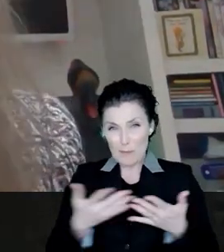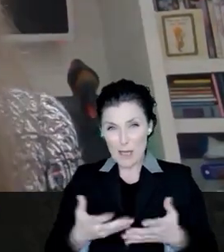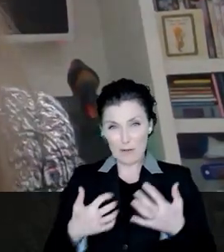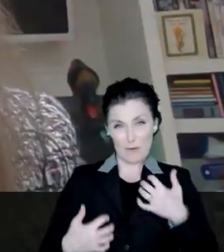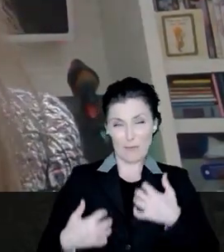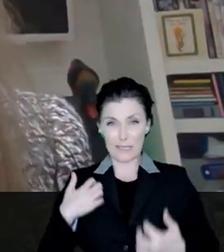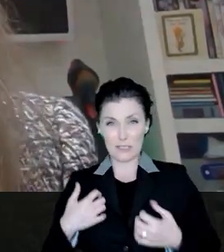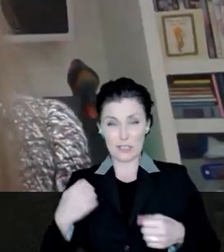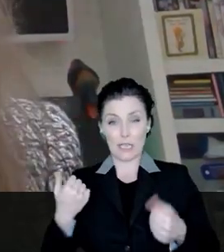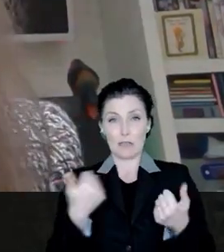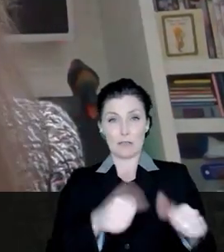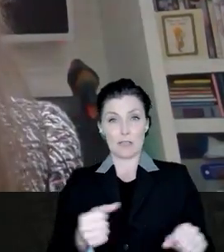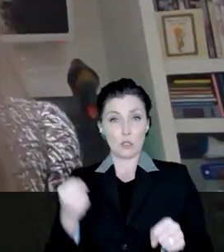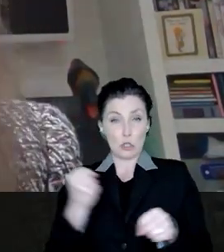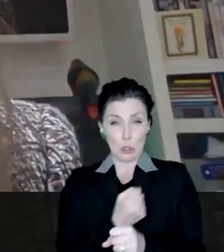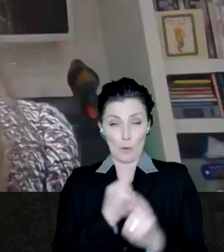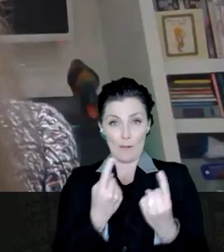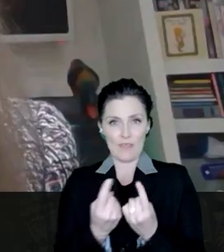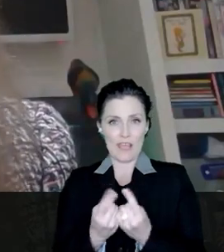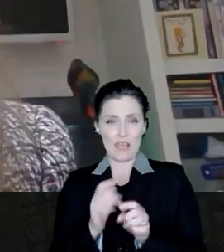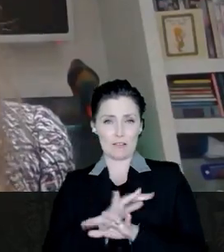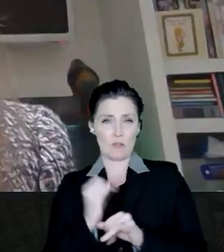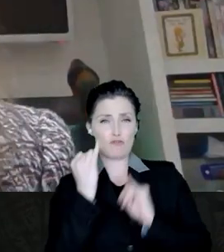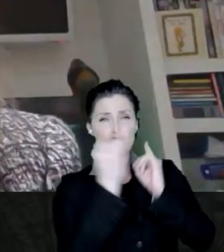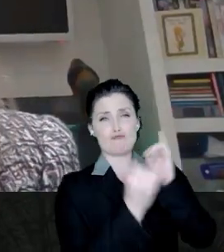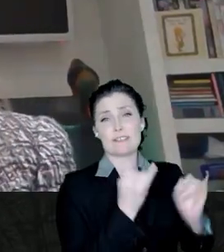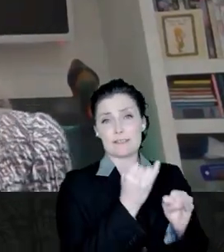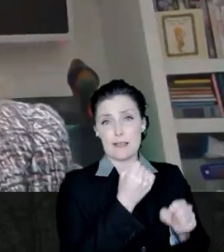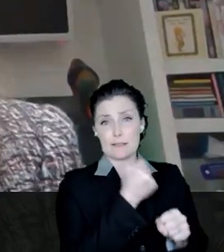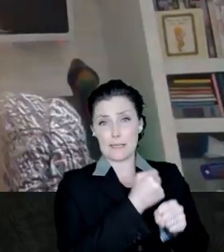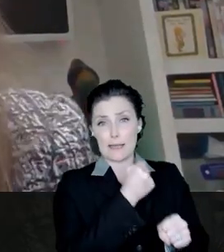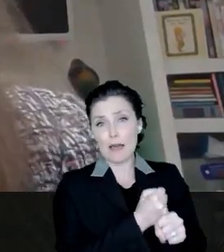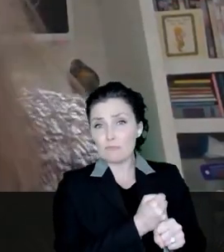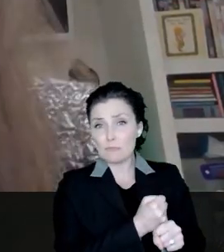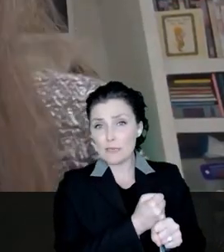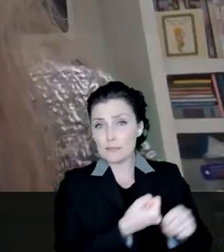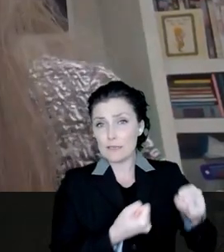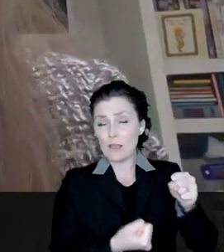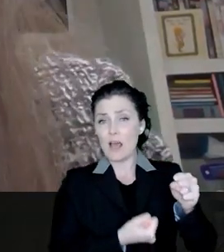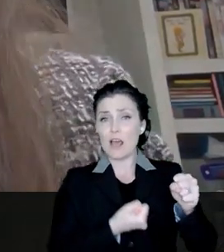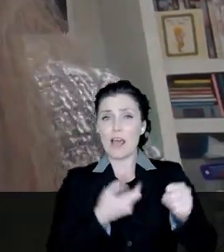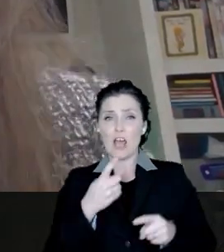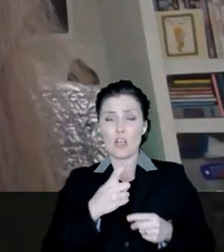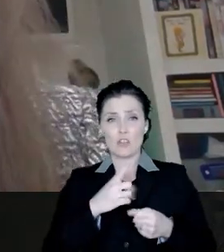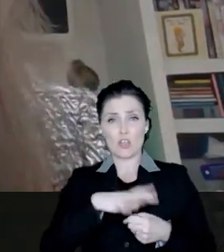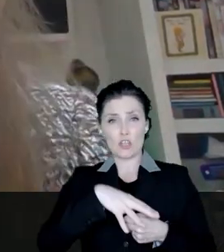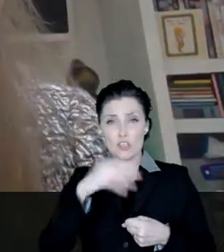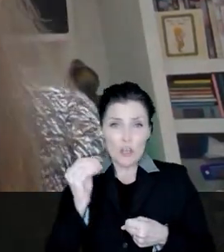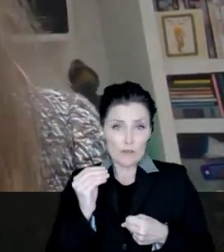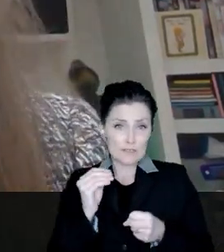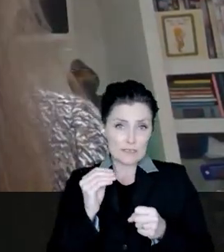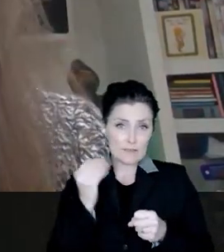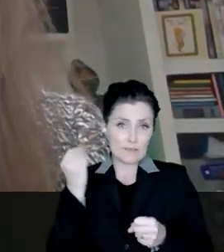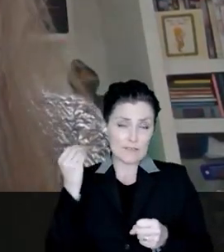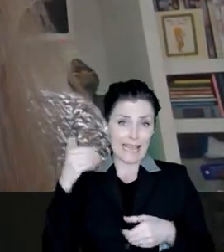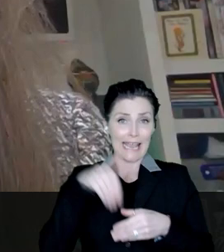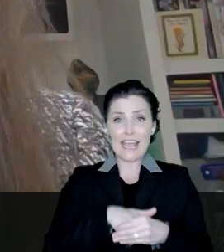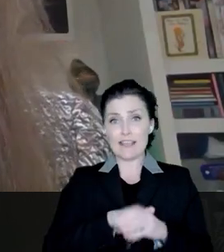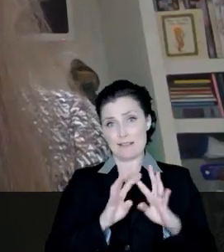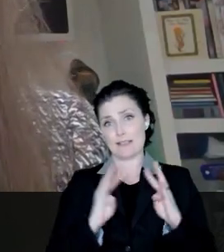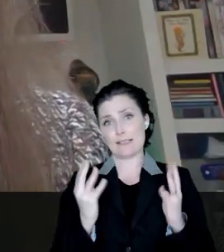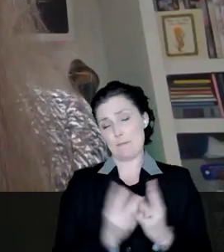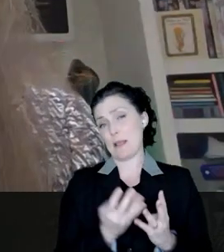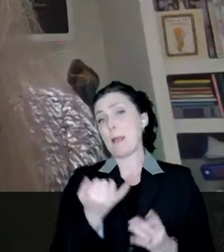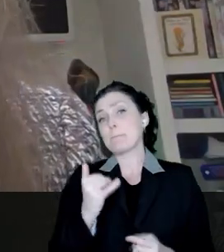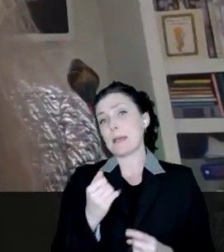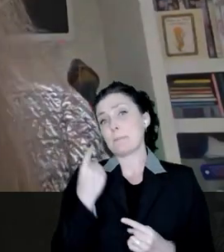done as opposed to criticising the government and your Conservatives on the Assembly, then perhaps things would be